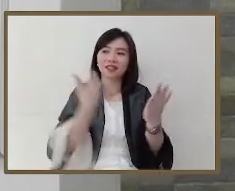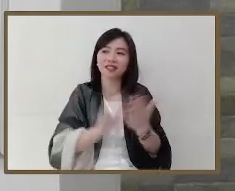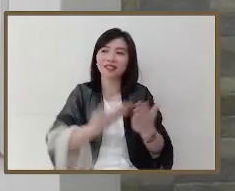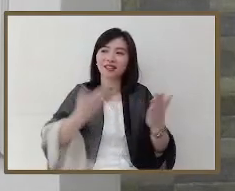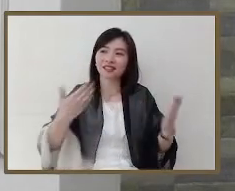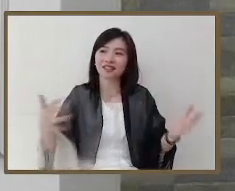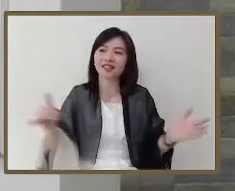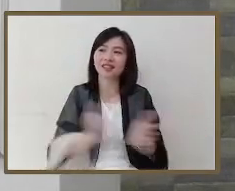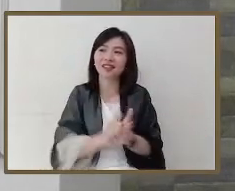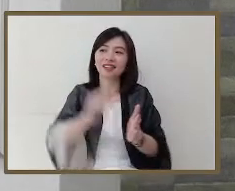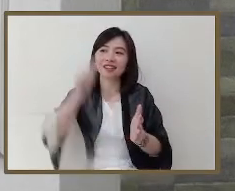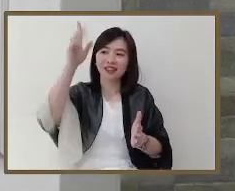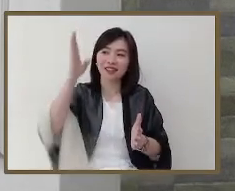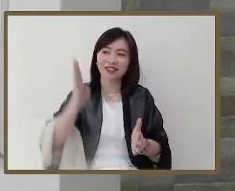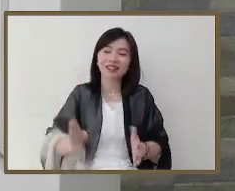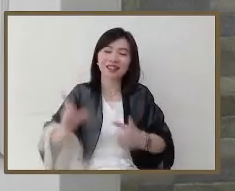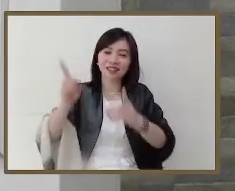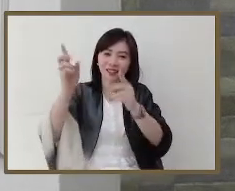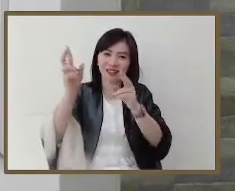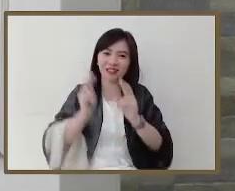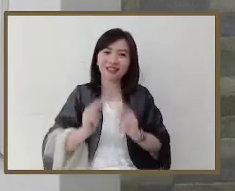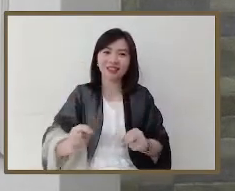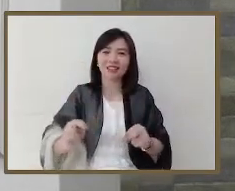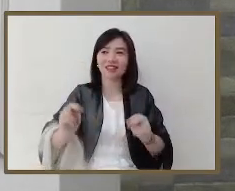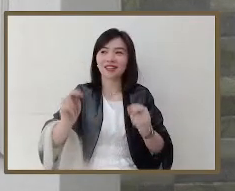that God has done,